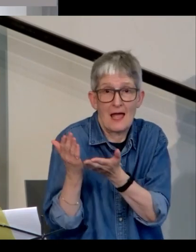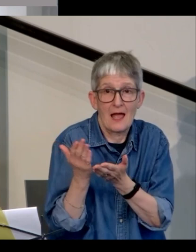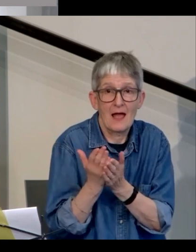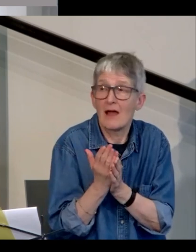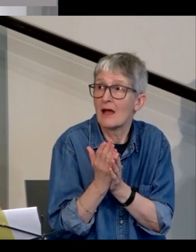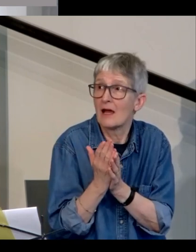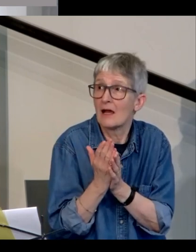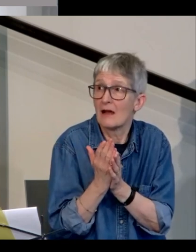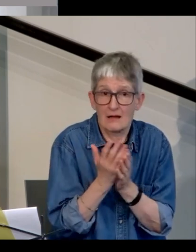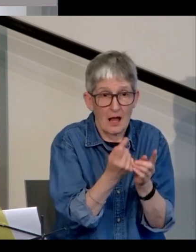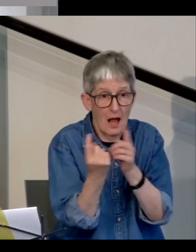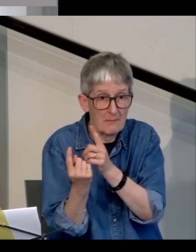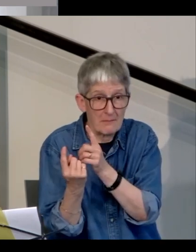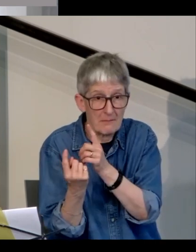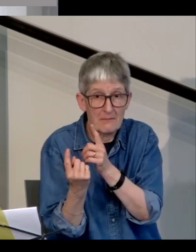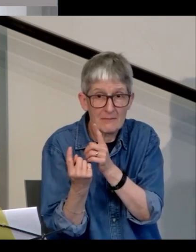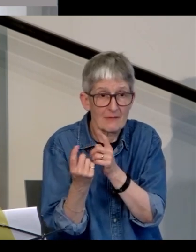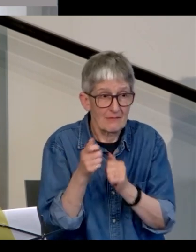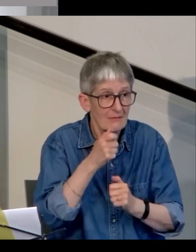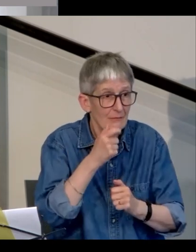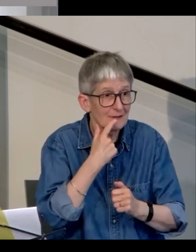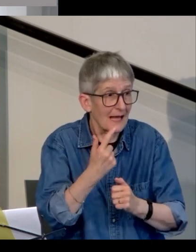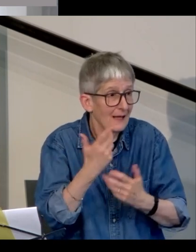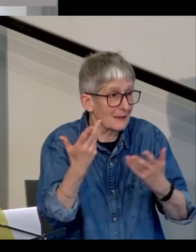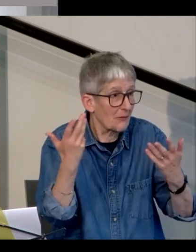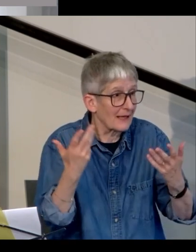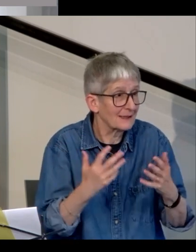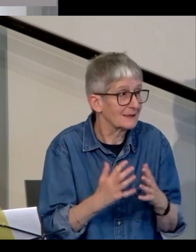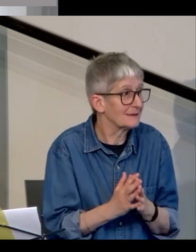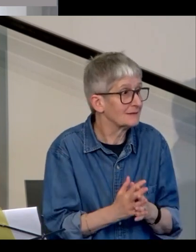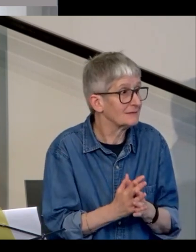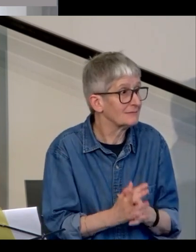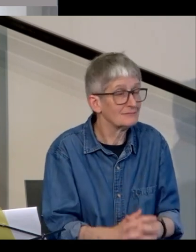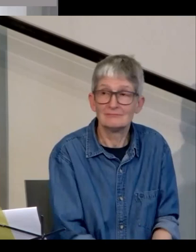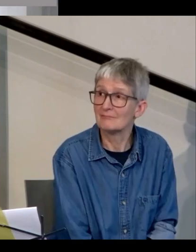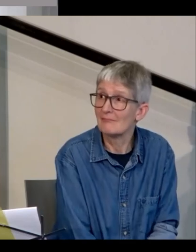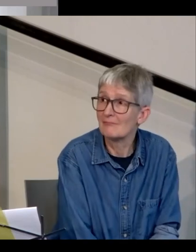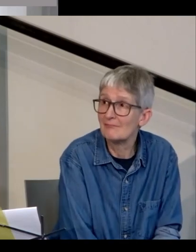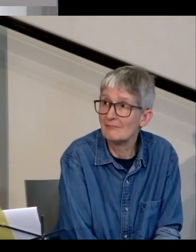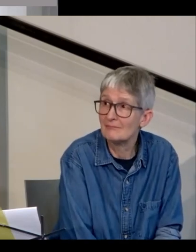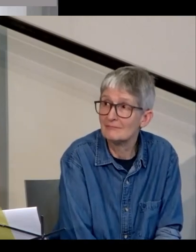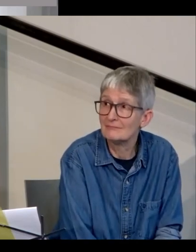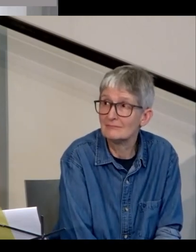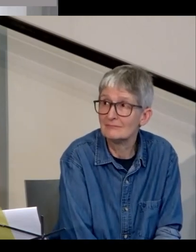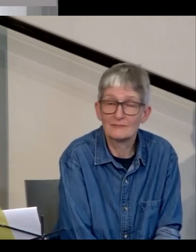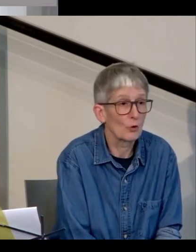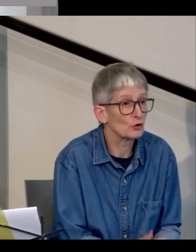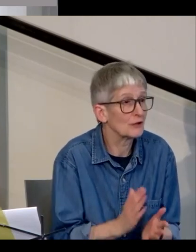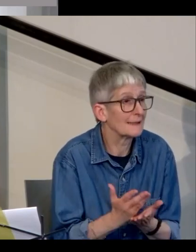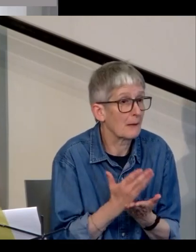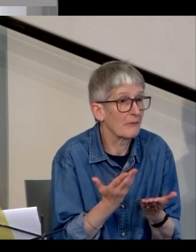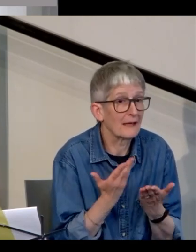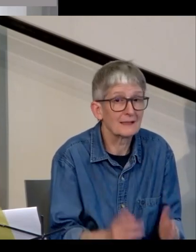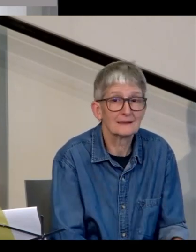have that, please do come to me at the front, and I'd love to hear what you have, and if it's appropriate, would be great to share it to the church so that